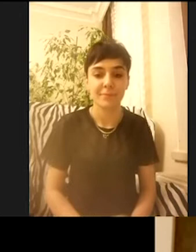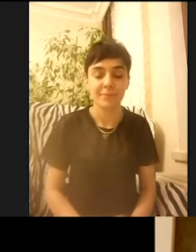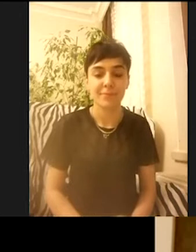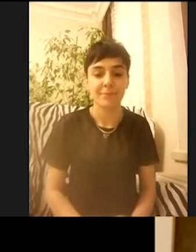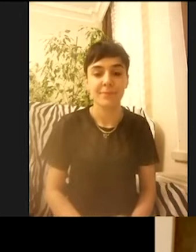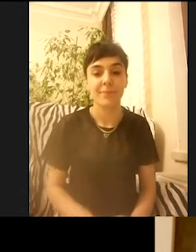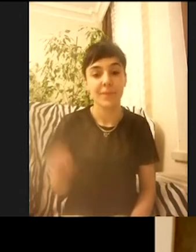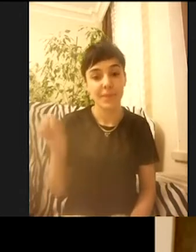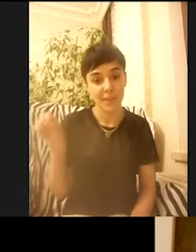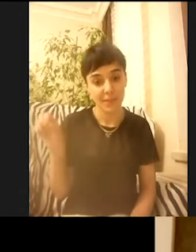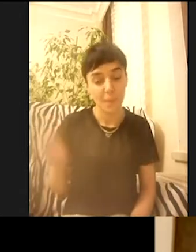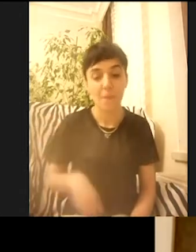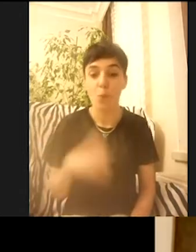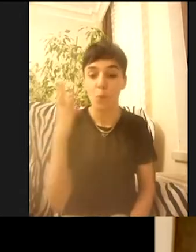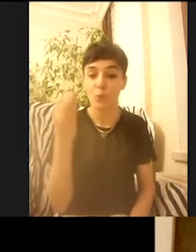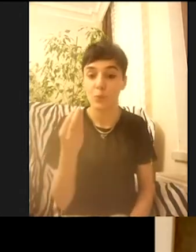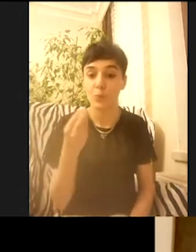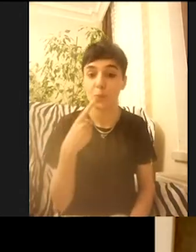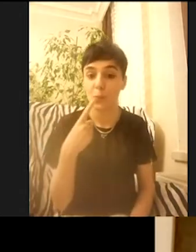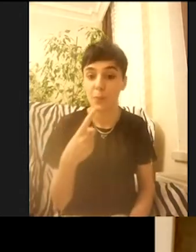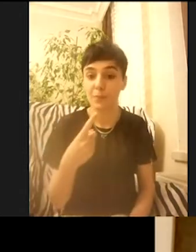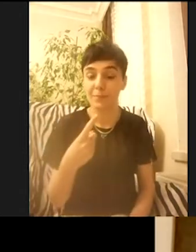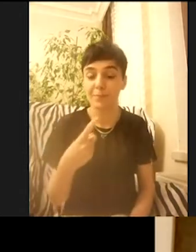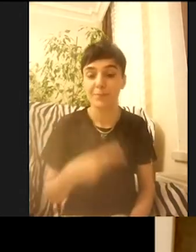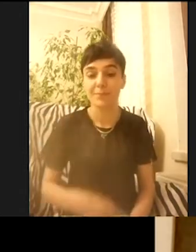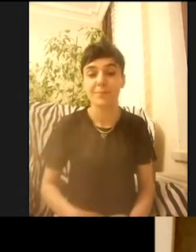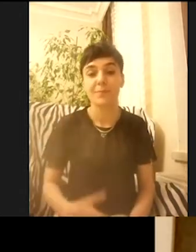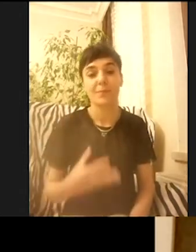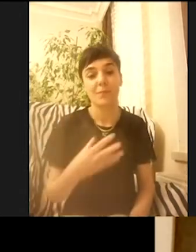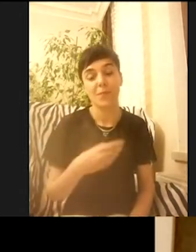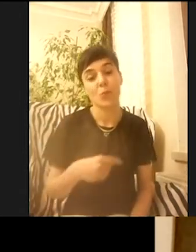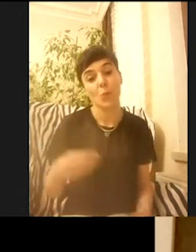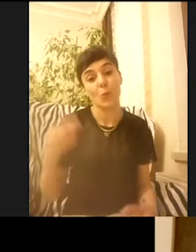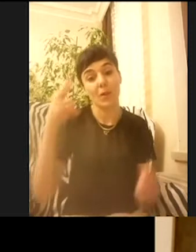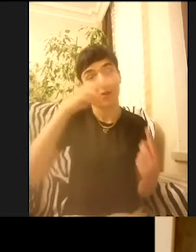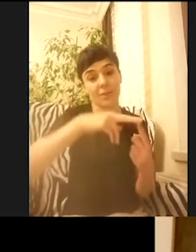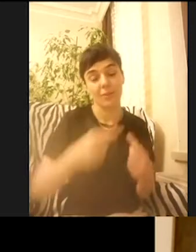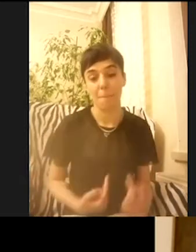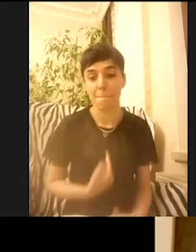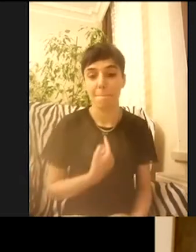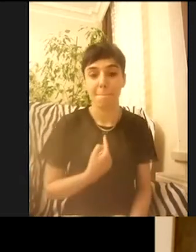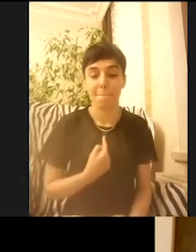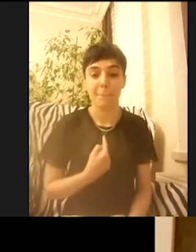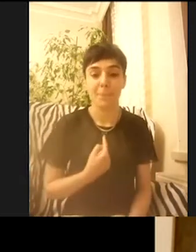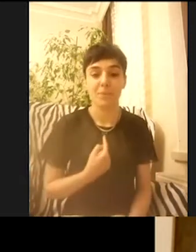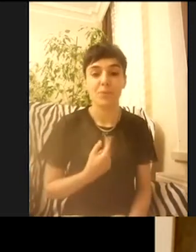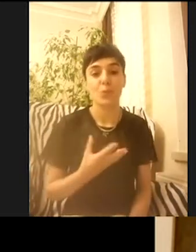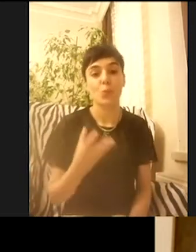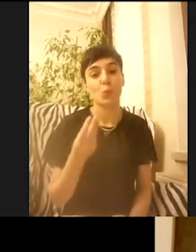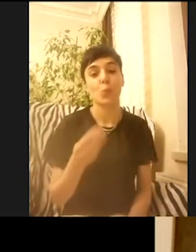socially introduce myself as such. So I'm very appreciative that I could actually platform this work through